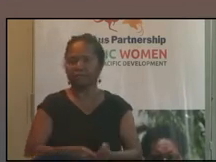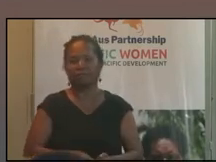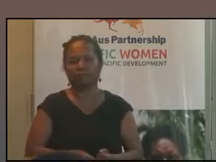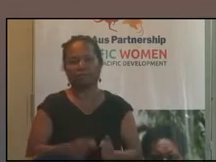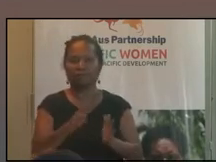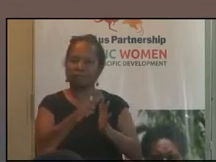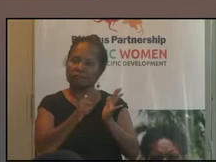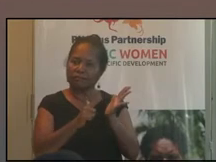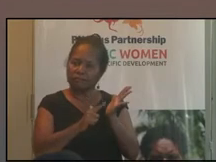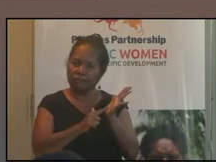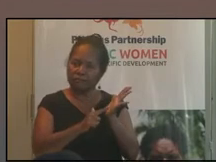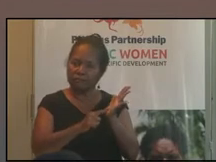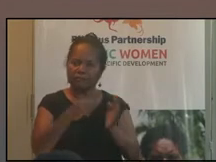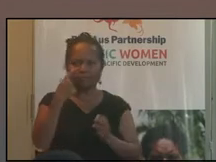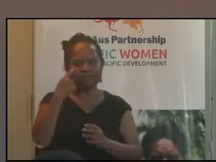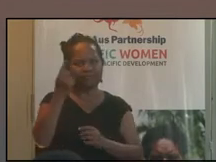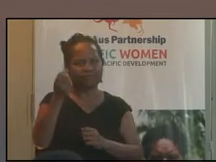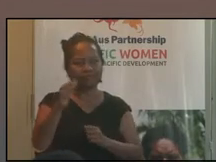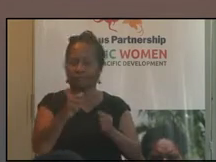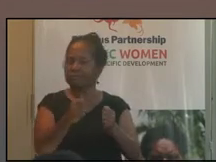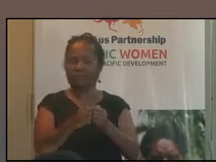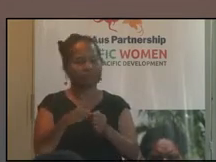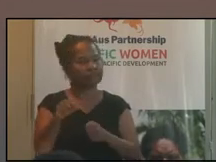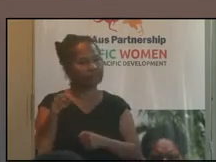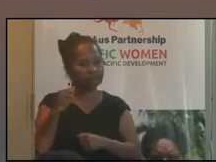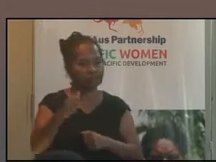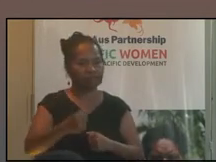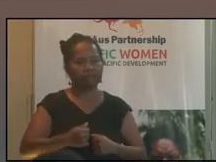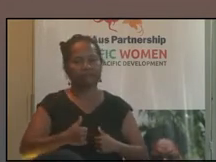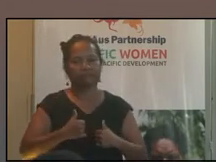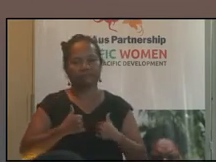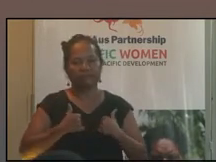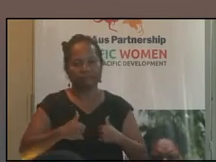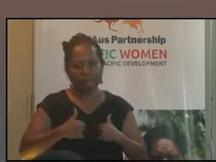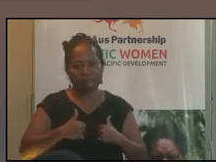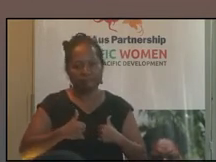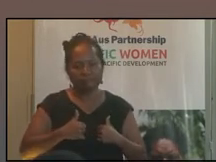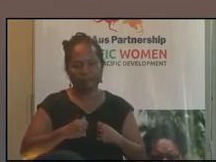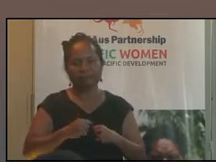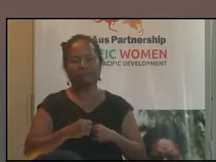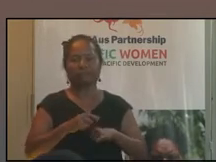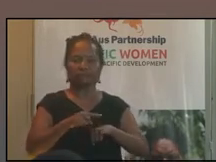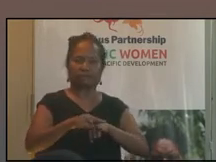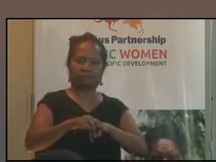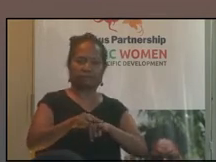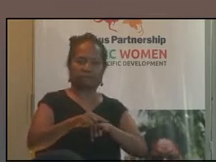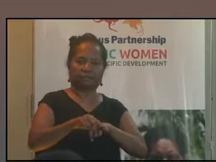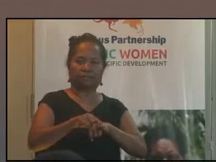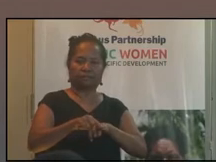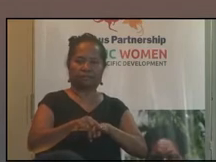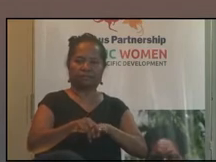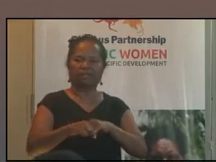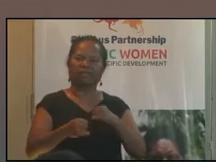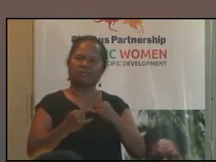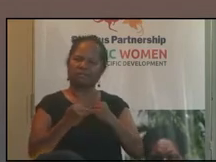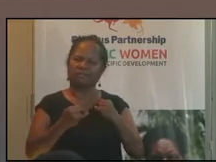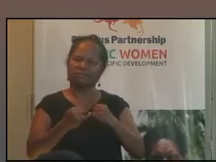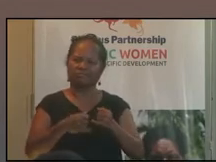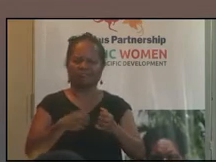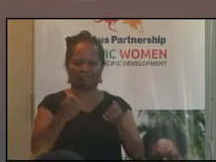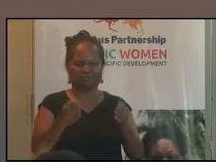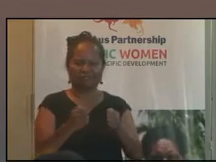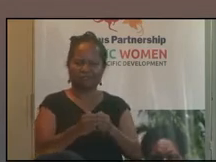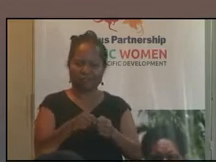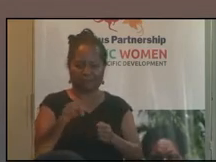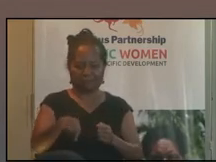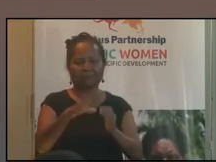candidate's popularity, but it might not be a practical strategy for women contesting in in expensive electoral environments such as